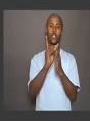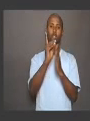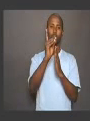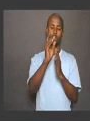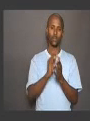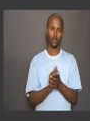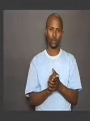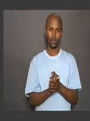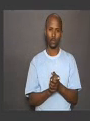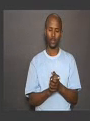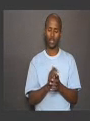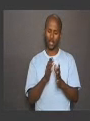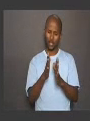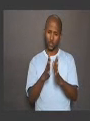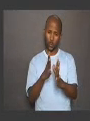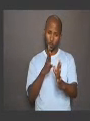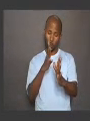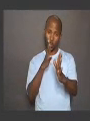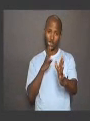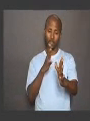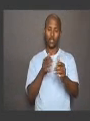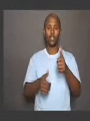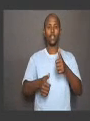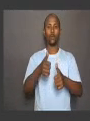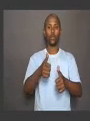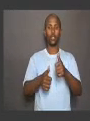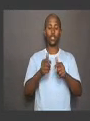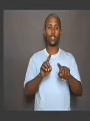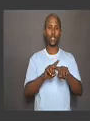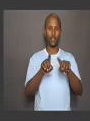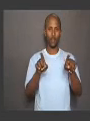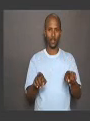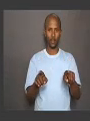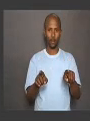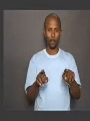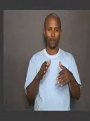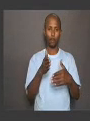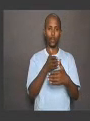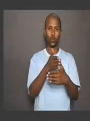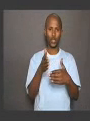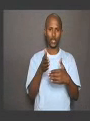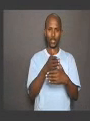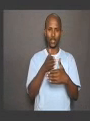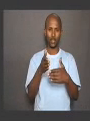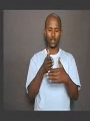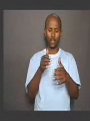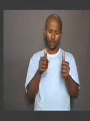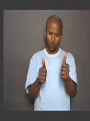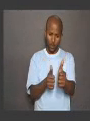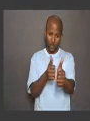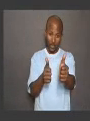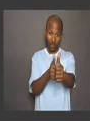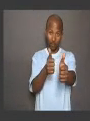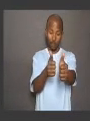is a sequence in which the difference between consecutive